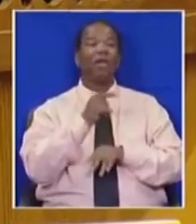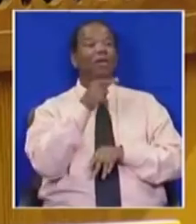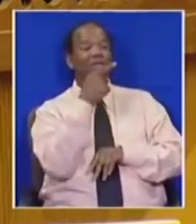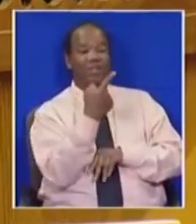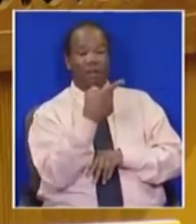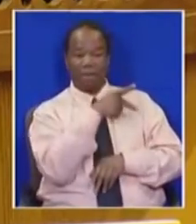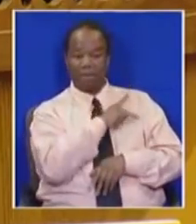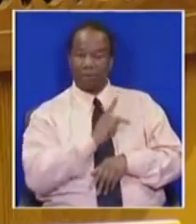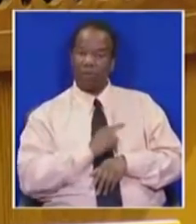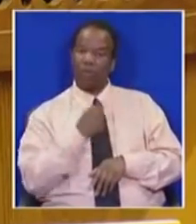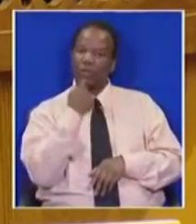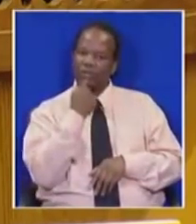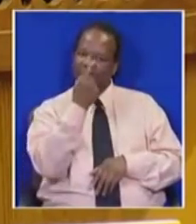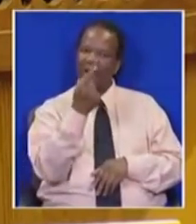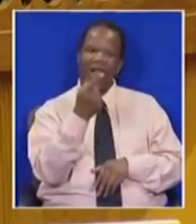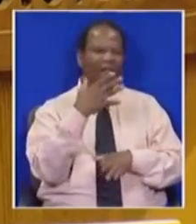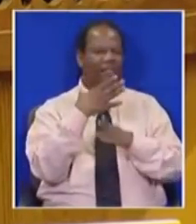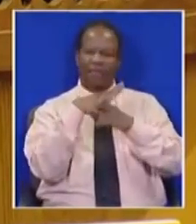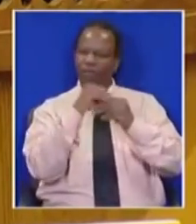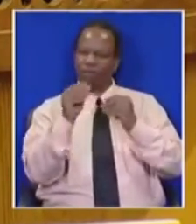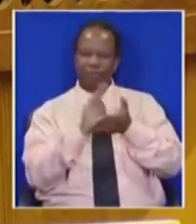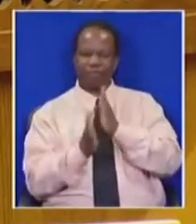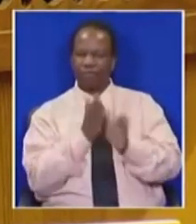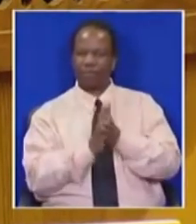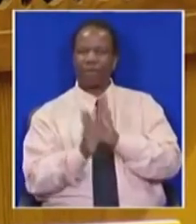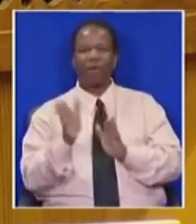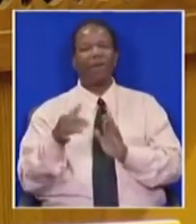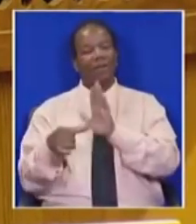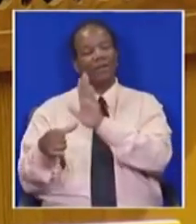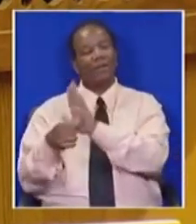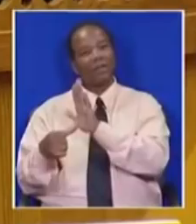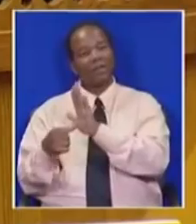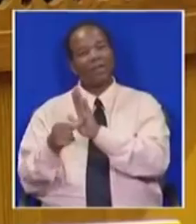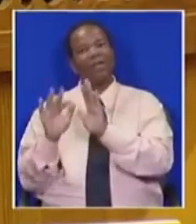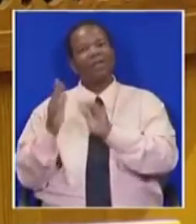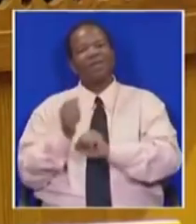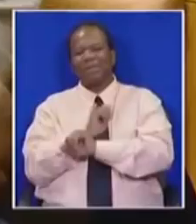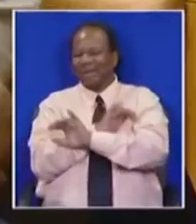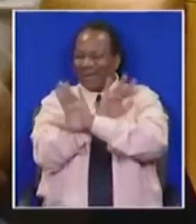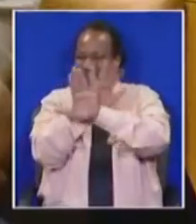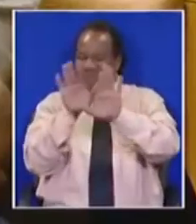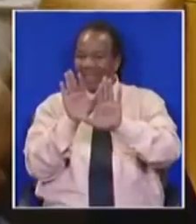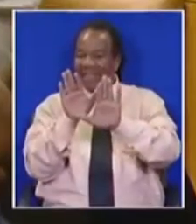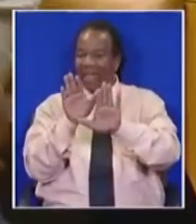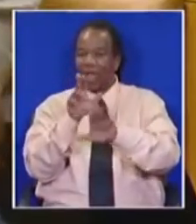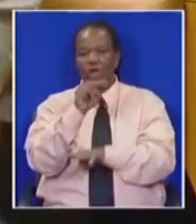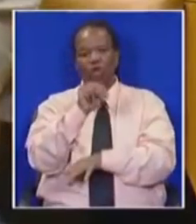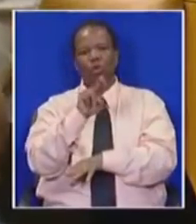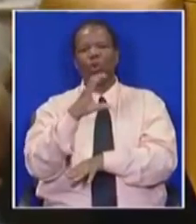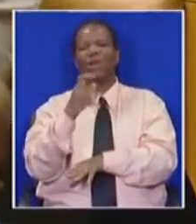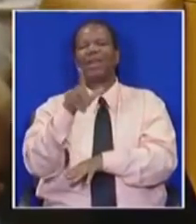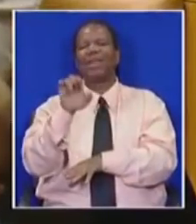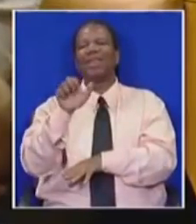once and for all. It is critical that in fact we make our position on the future of nuclear deals very